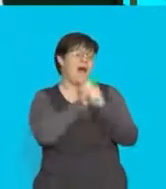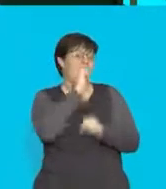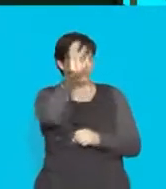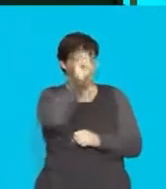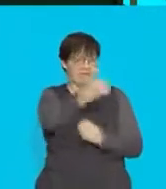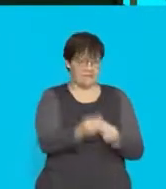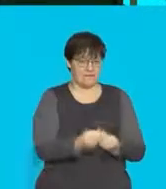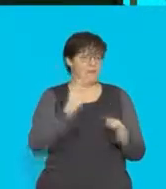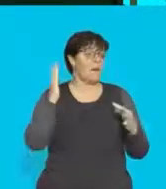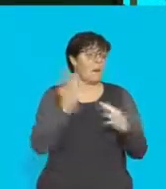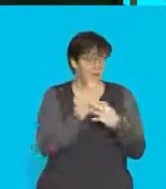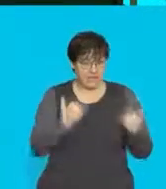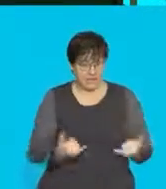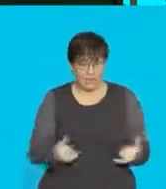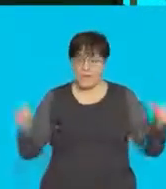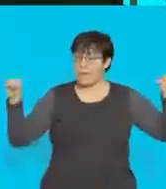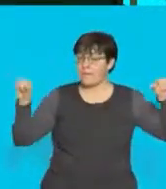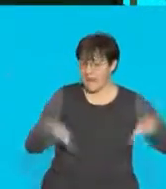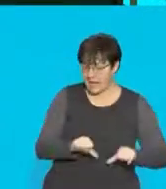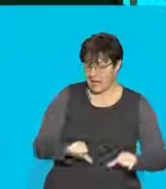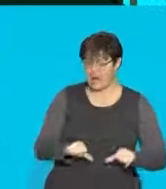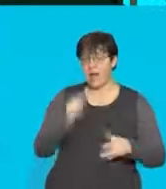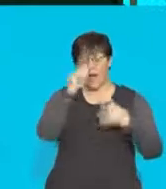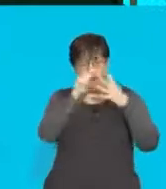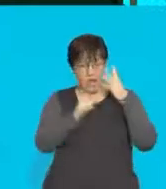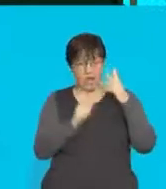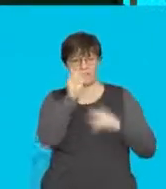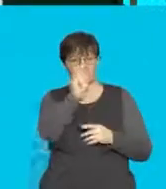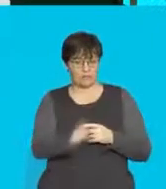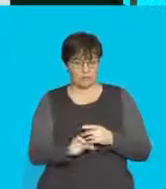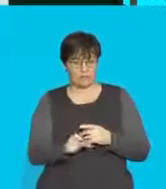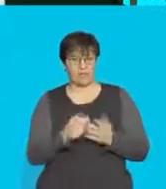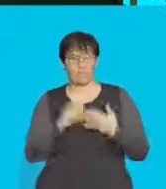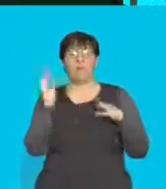terms. Let's go into a break, and when we get back, we're going to apply some of these terms